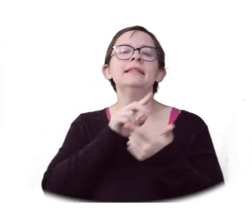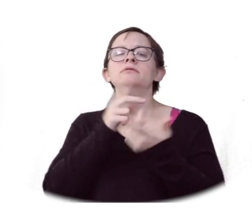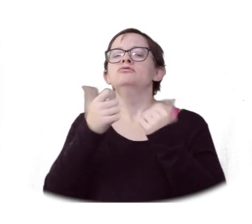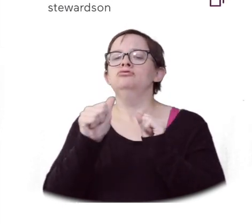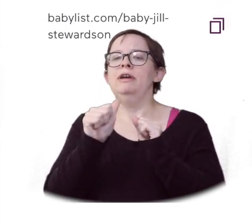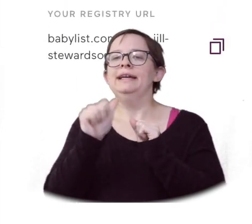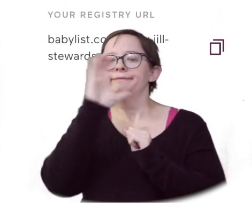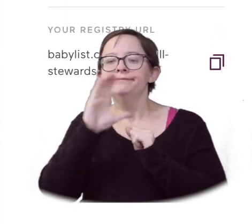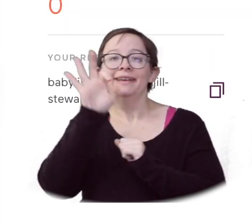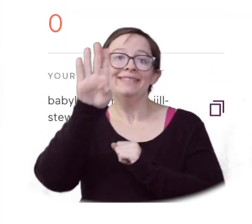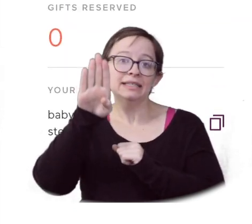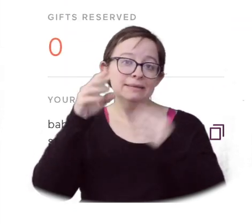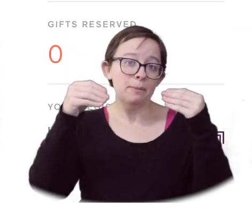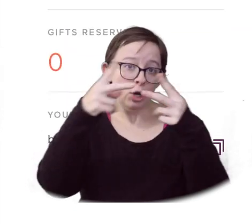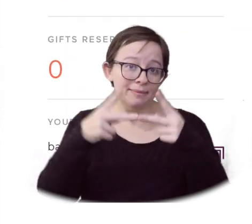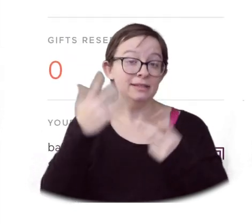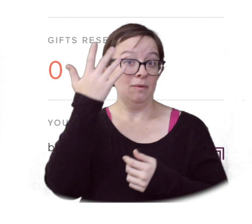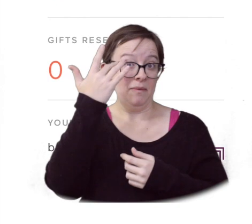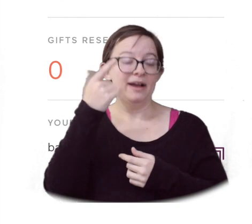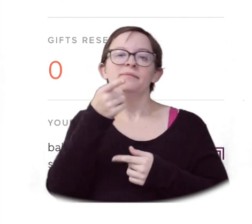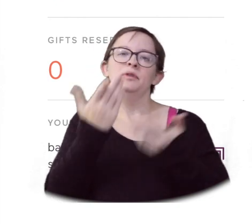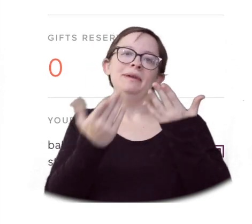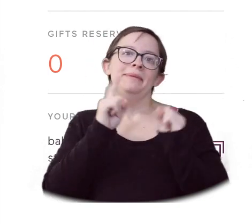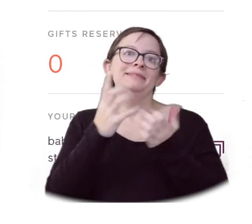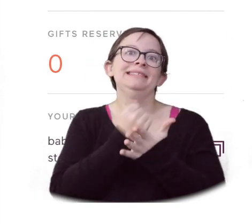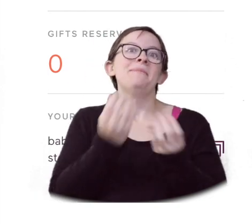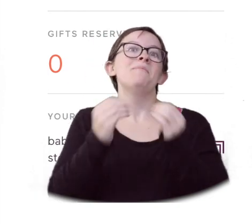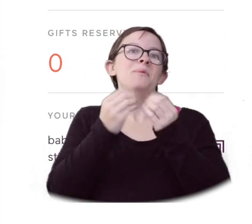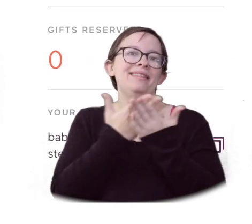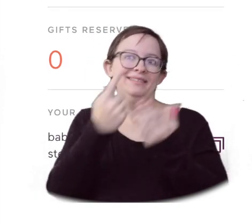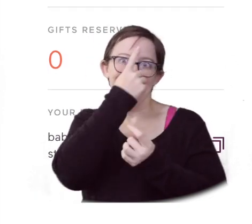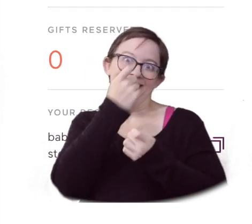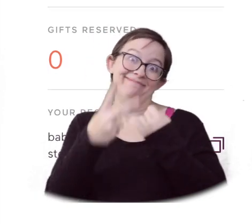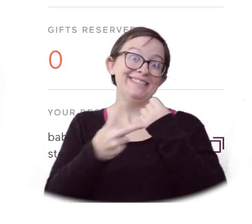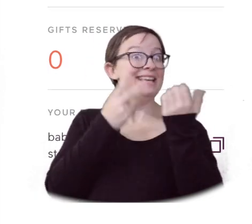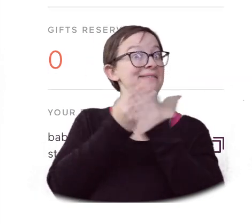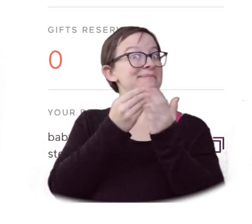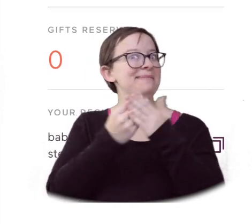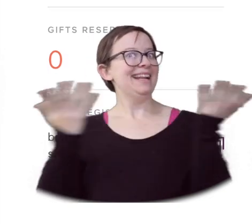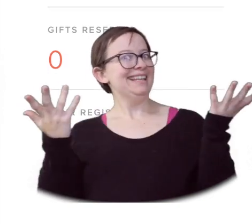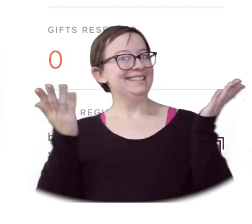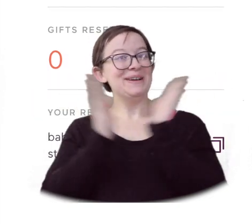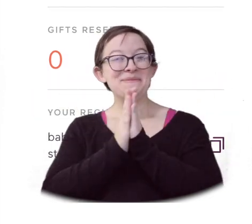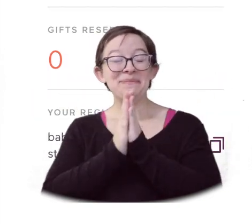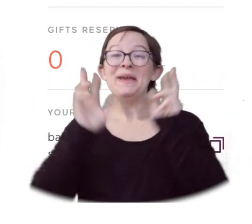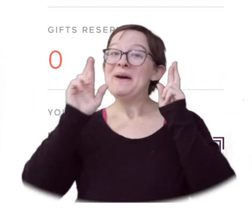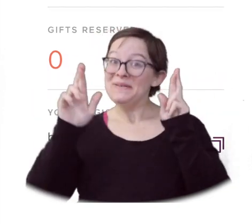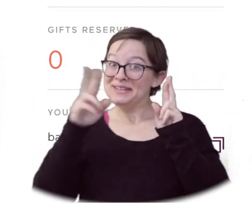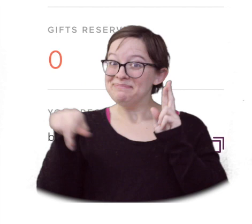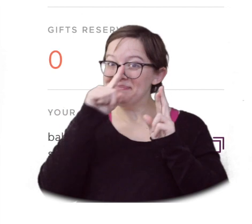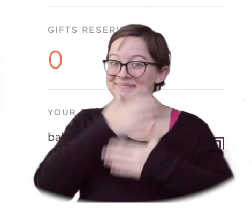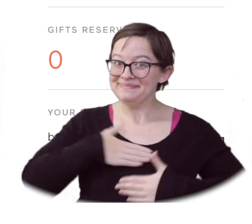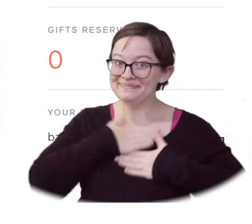get them, definitely look into getting them off of Facebook Marketplace, because then you might be able to get more items since you're saving money.